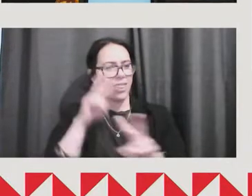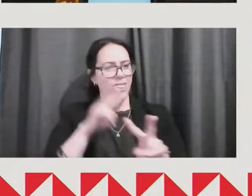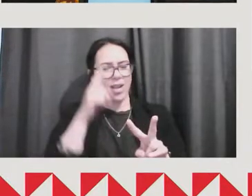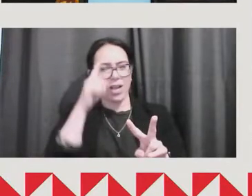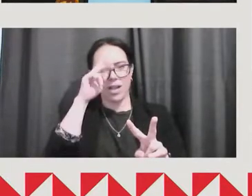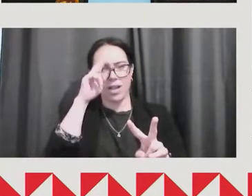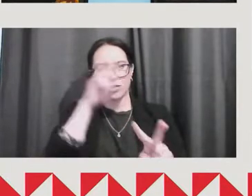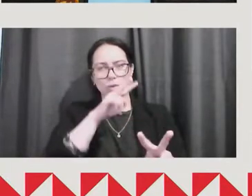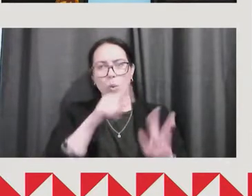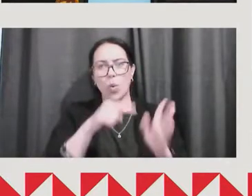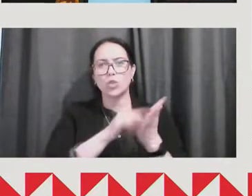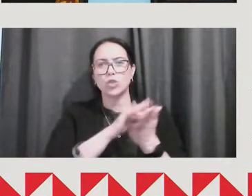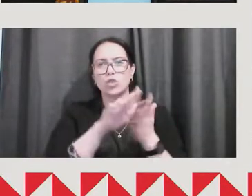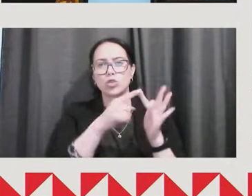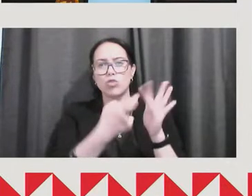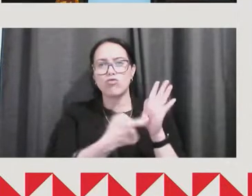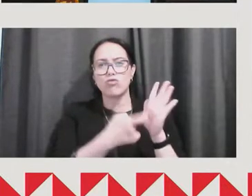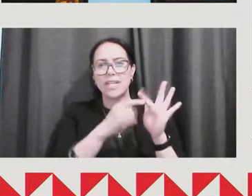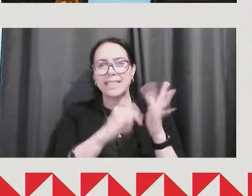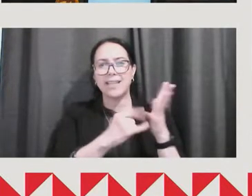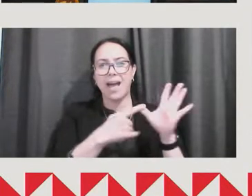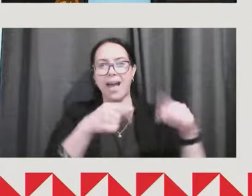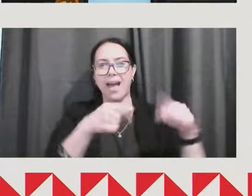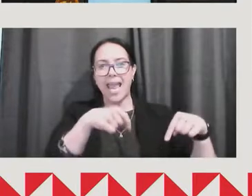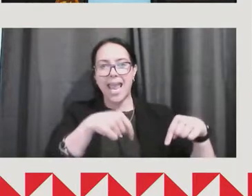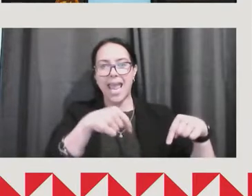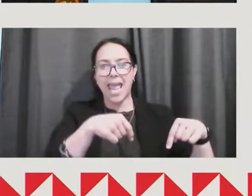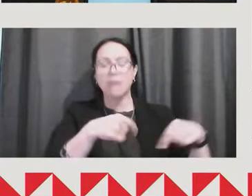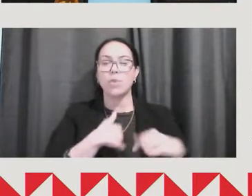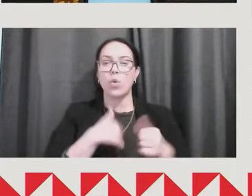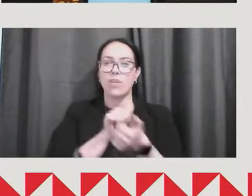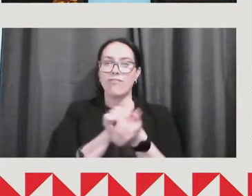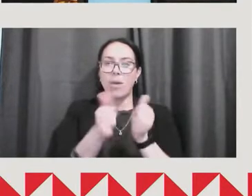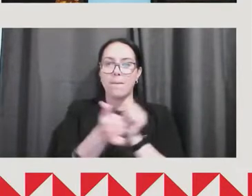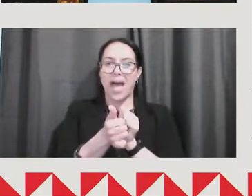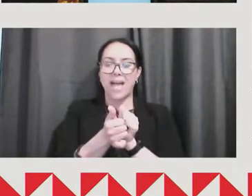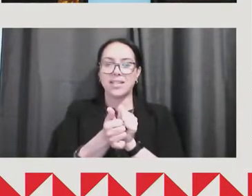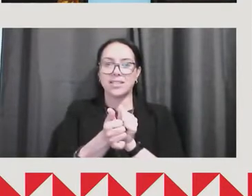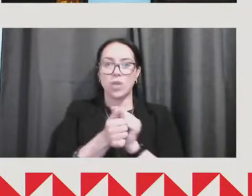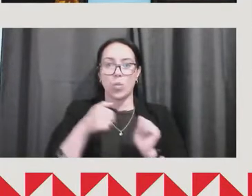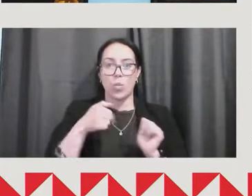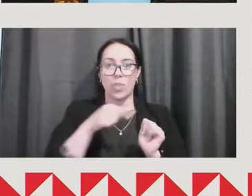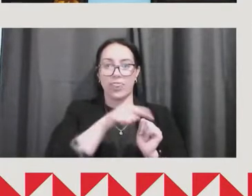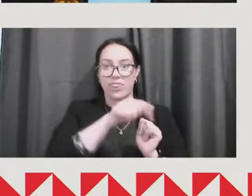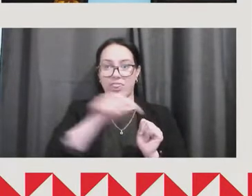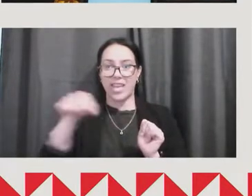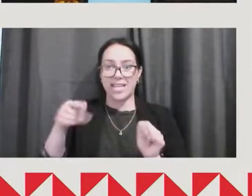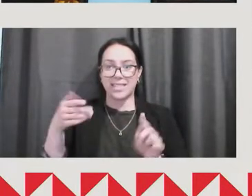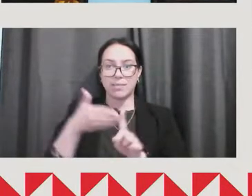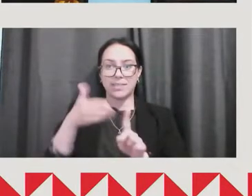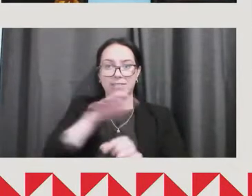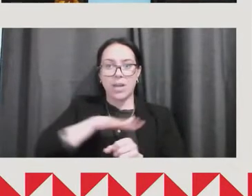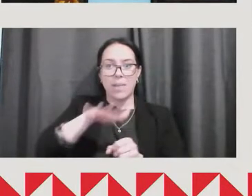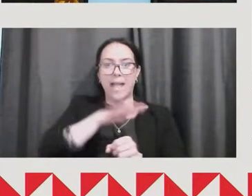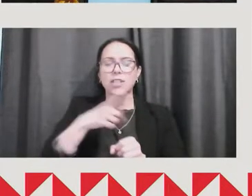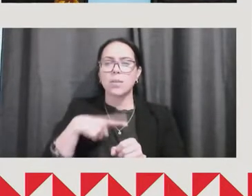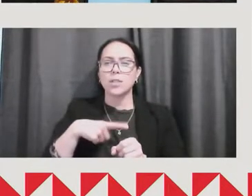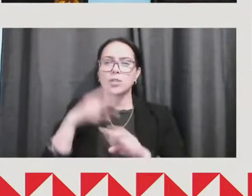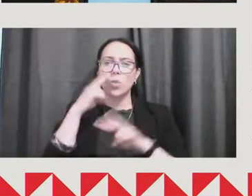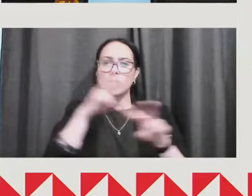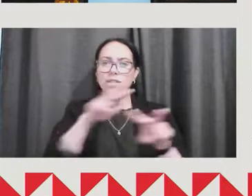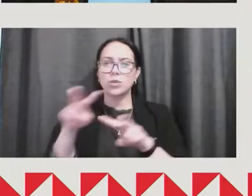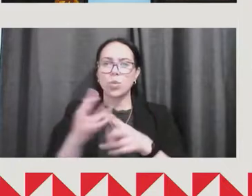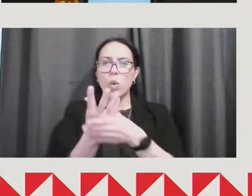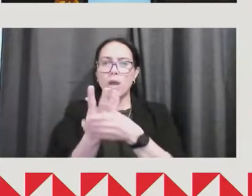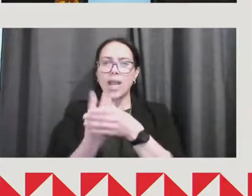here from the government Brewster um and we've partnered with strategically these specific places because we saw gaps and opportunities that the Pacific